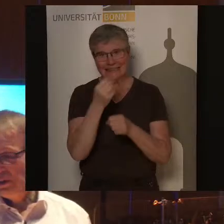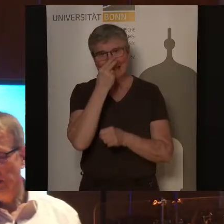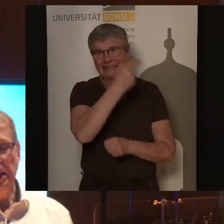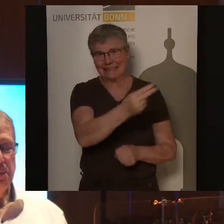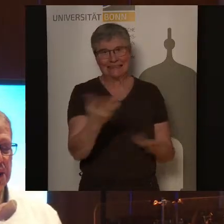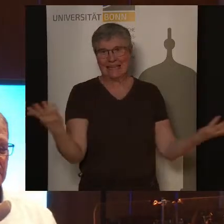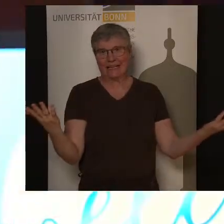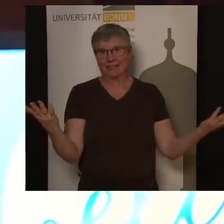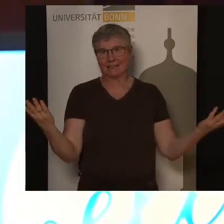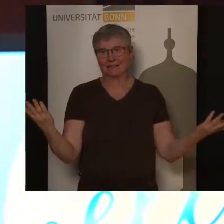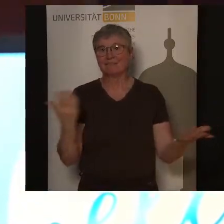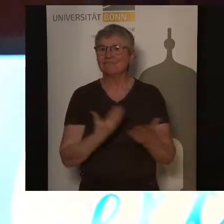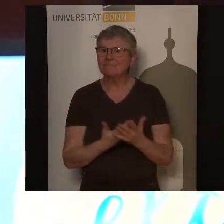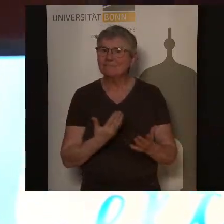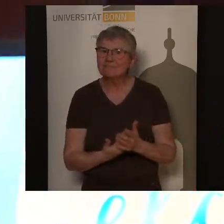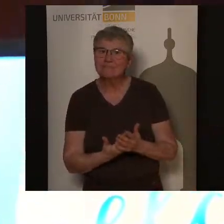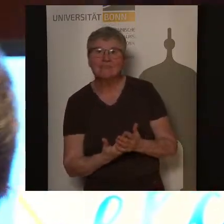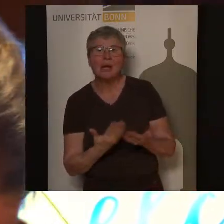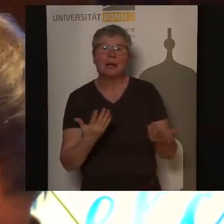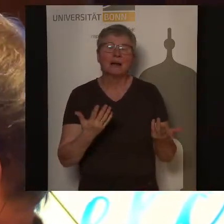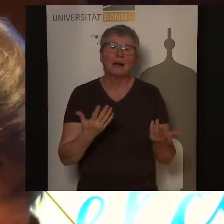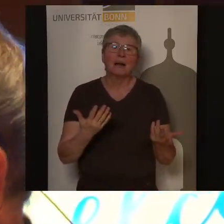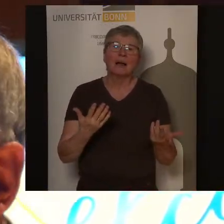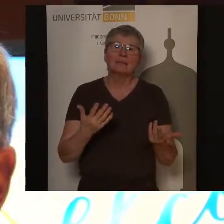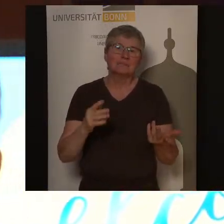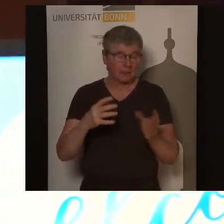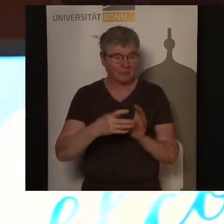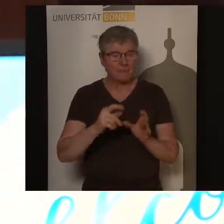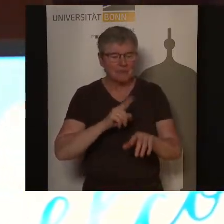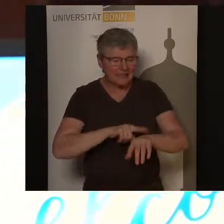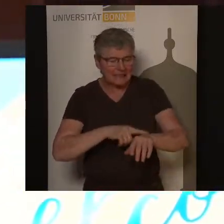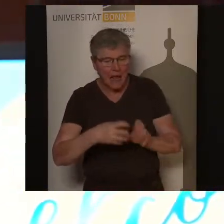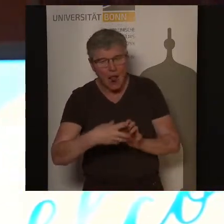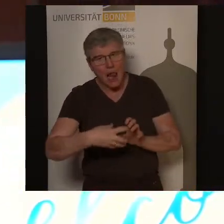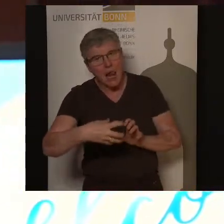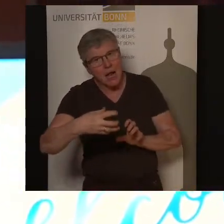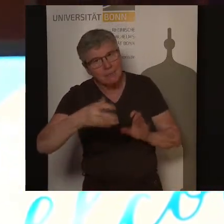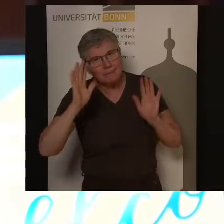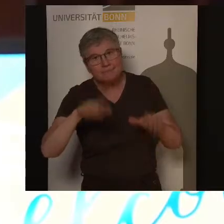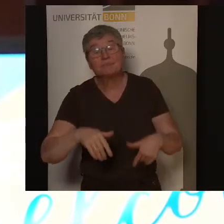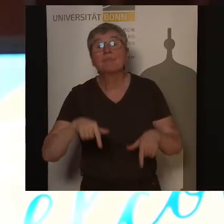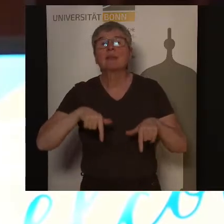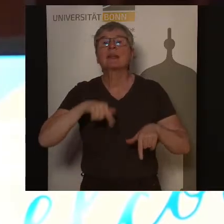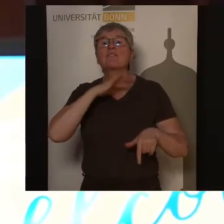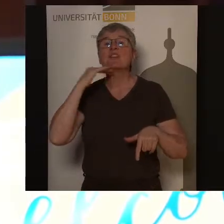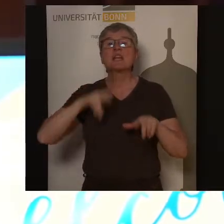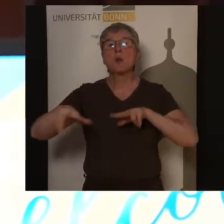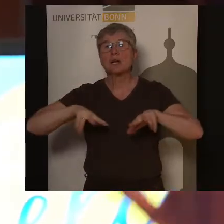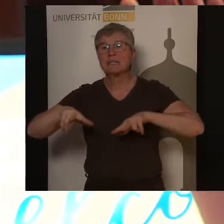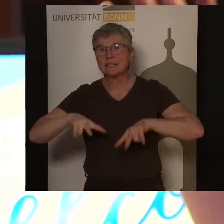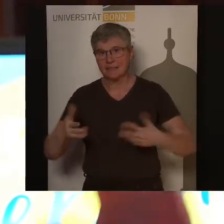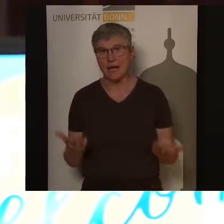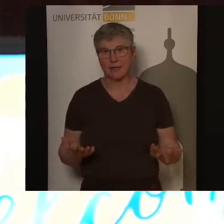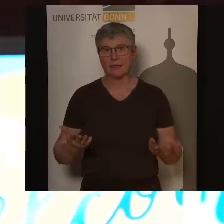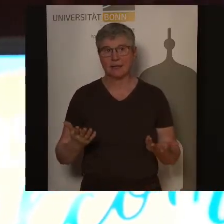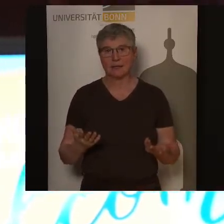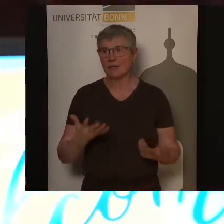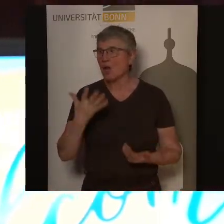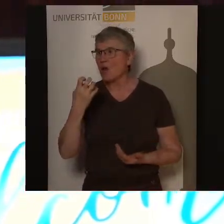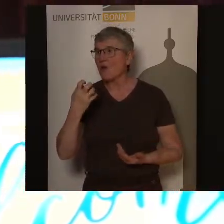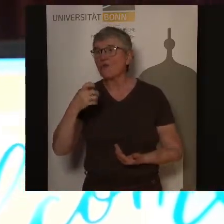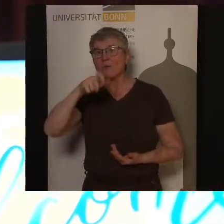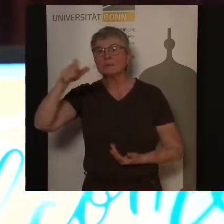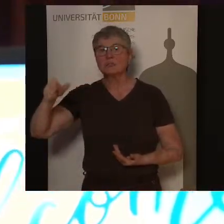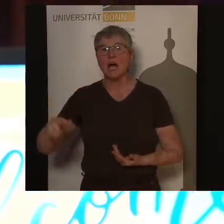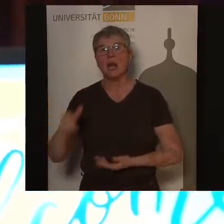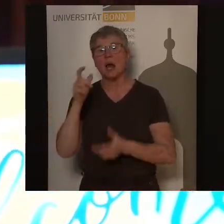thank the people who you haven't seen here on stage today. So the people who organized